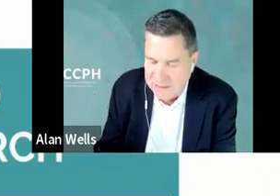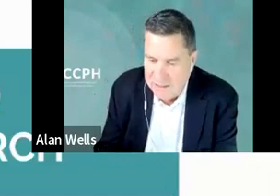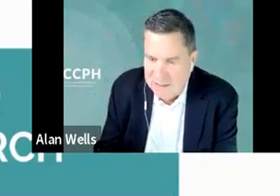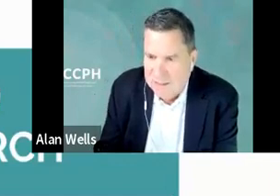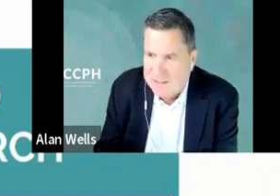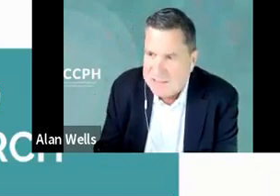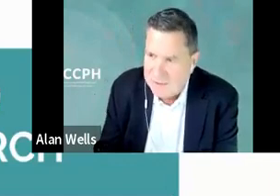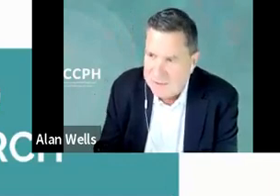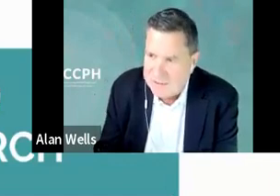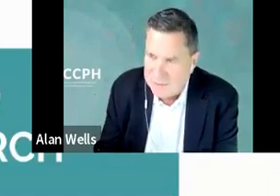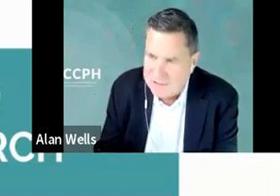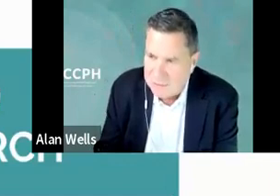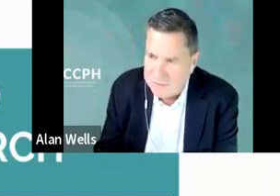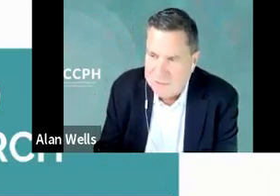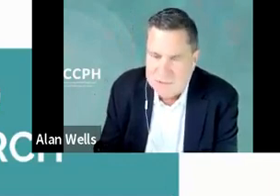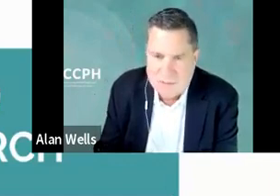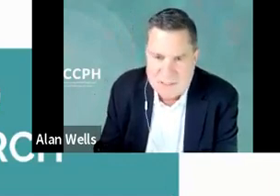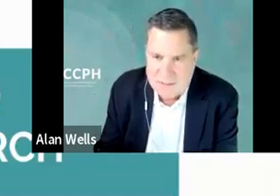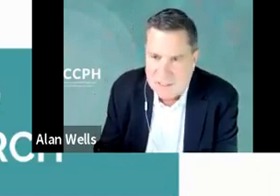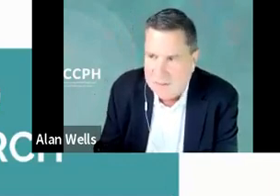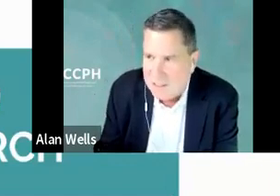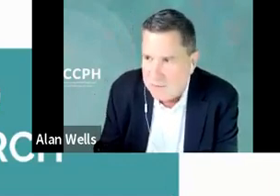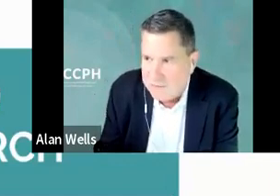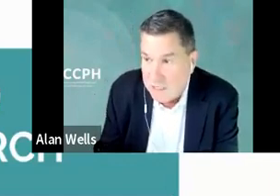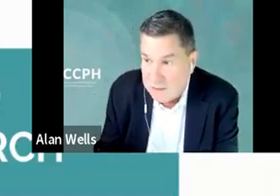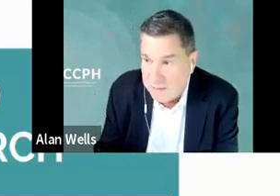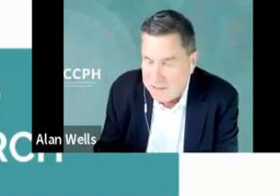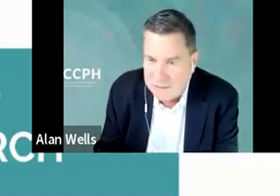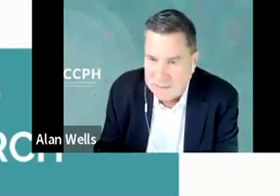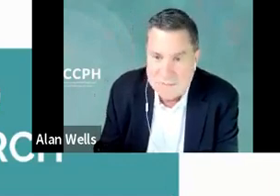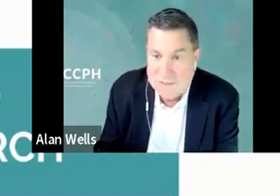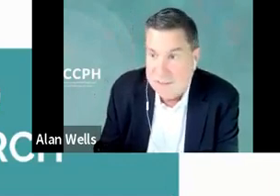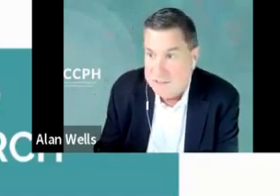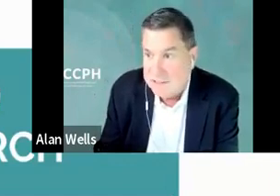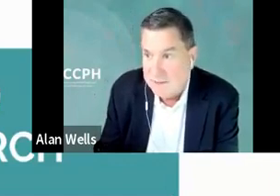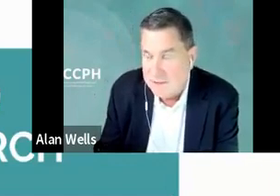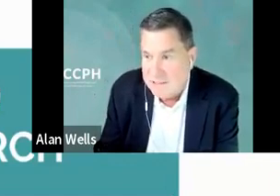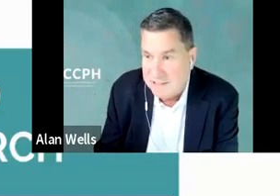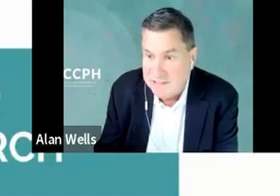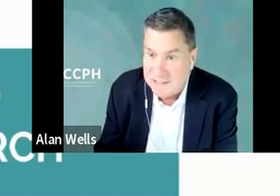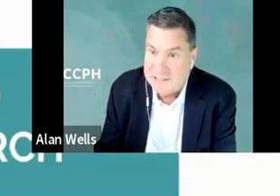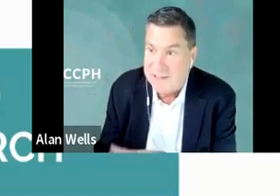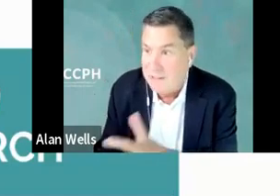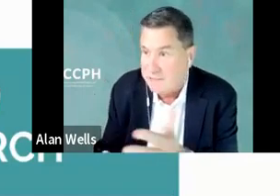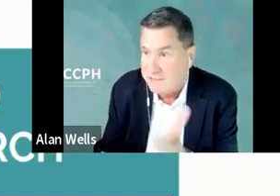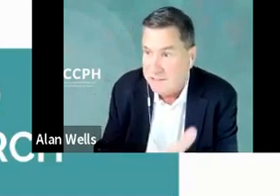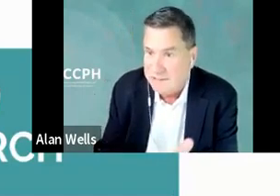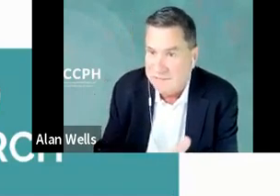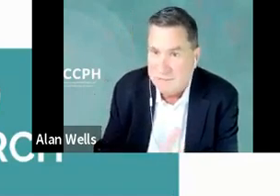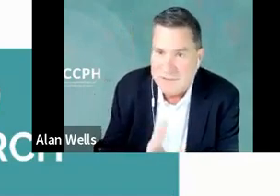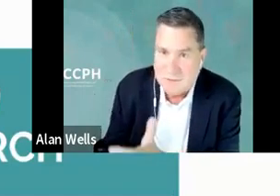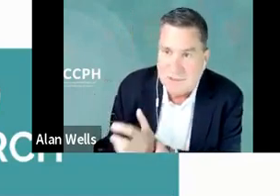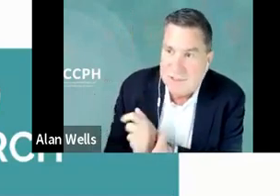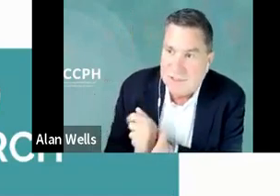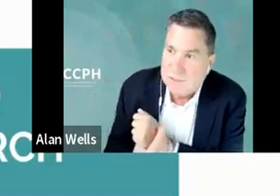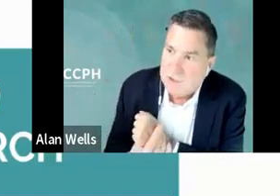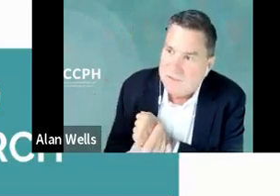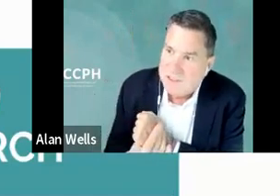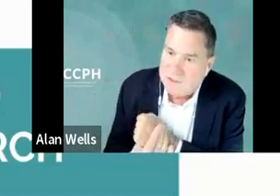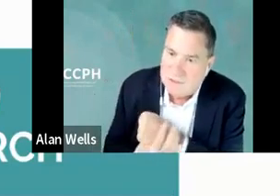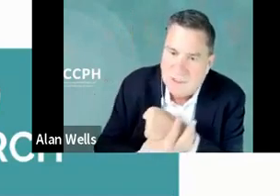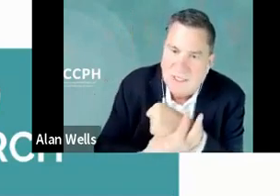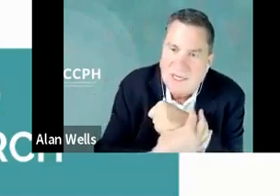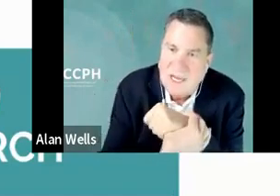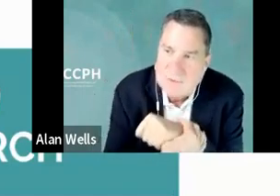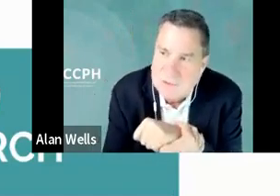deal, disparities research used to be simply a matter of documenting them. These disparities exist, and that was the end of the research. Then you